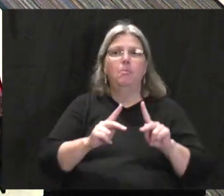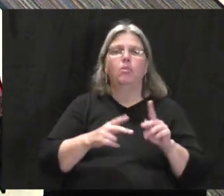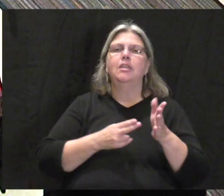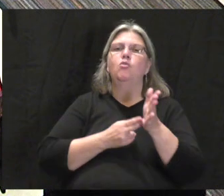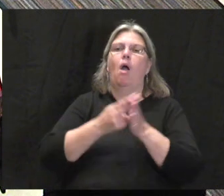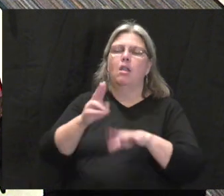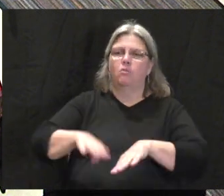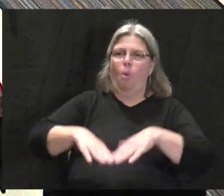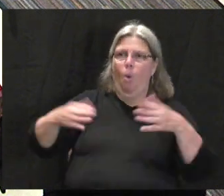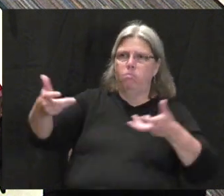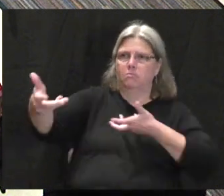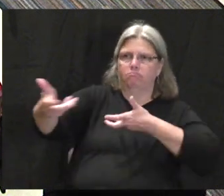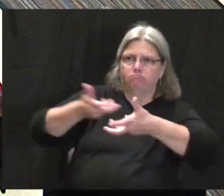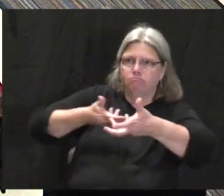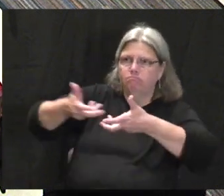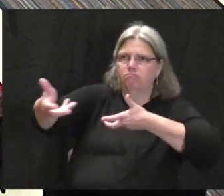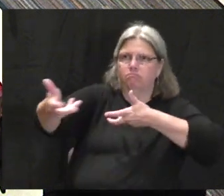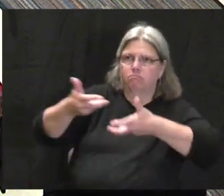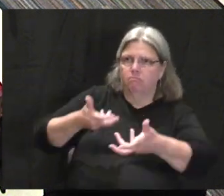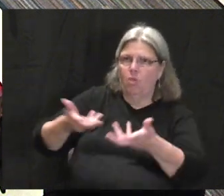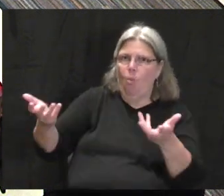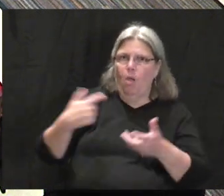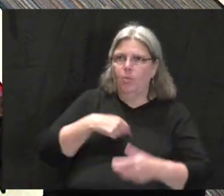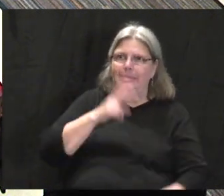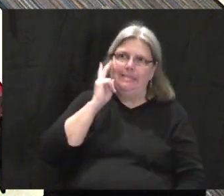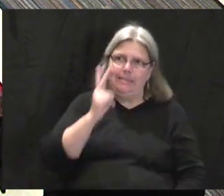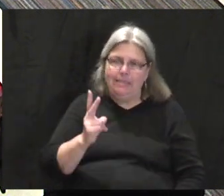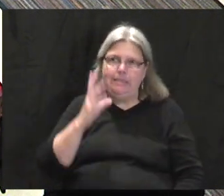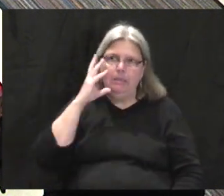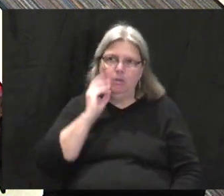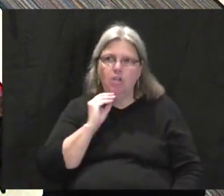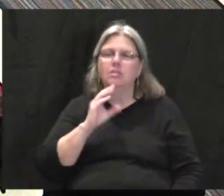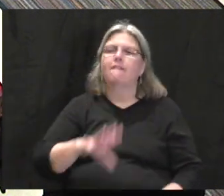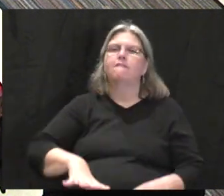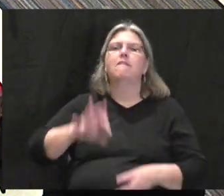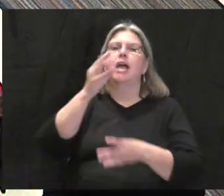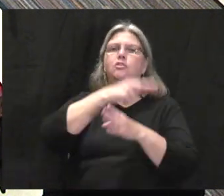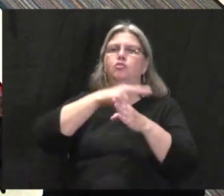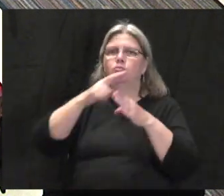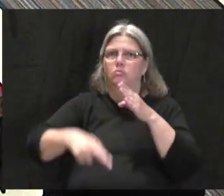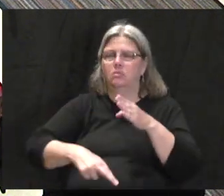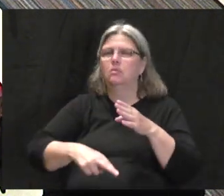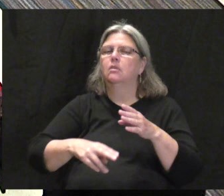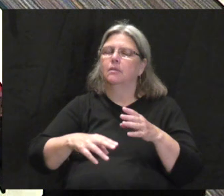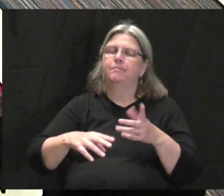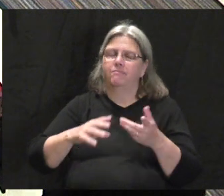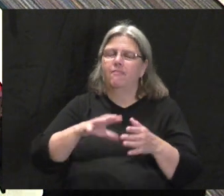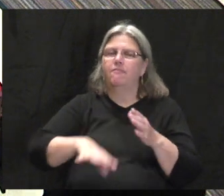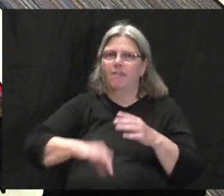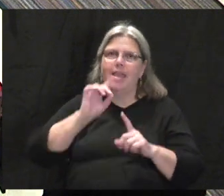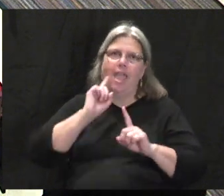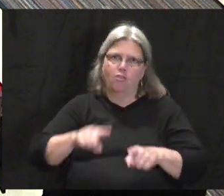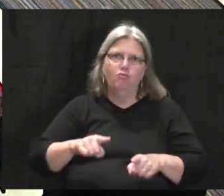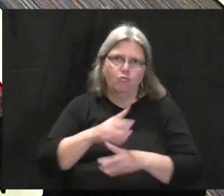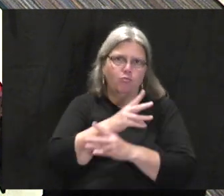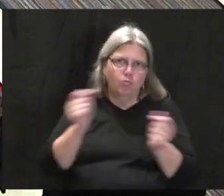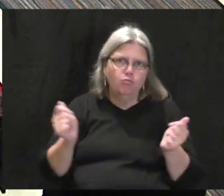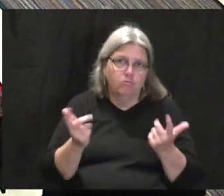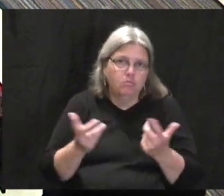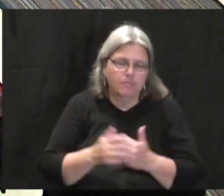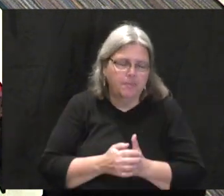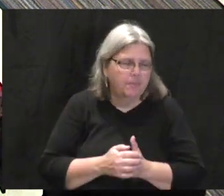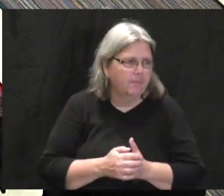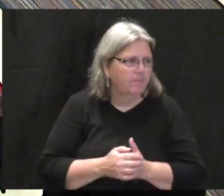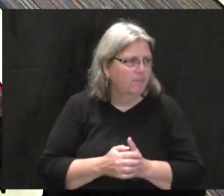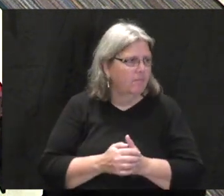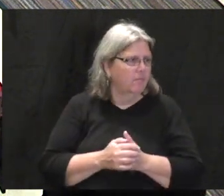Yes, sir. I enjoyed your answers. It hits me also that sometimes what we're coming to understand is there may